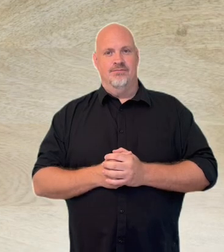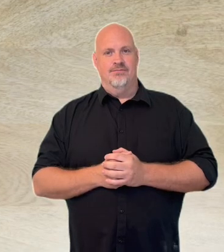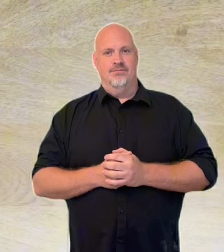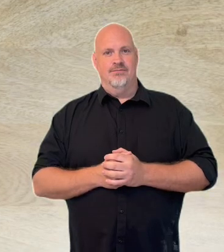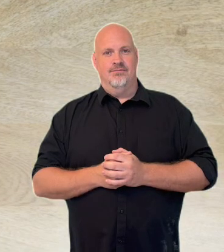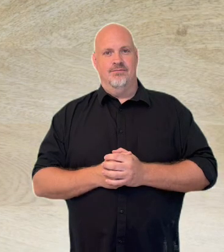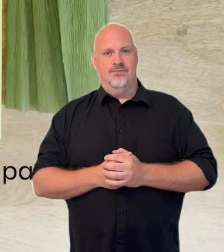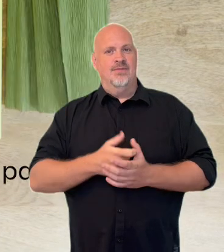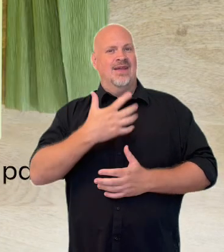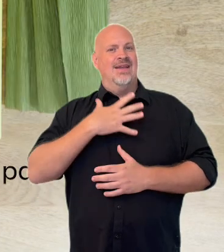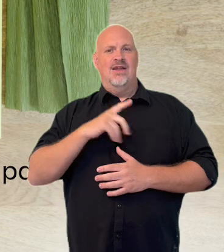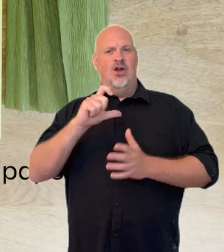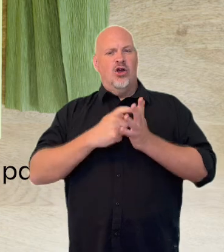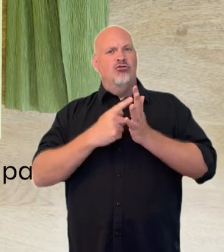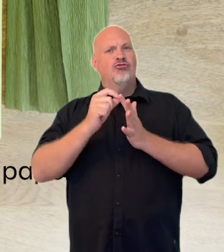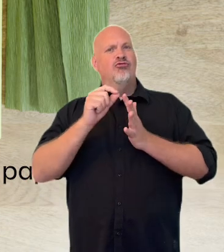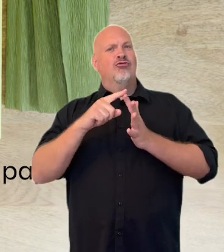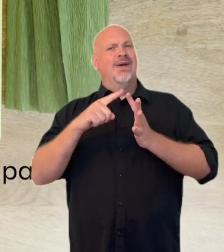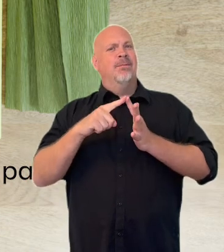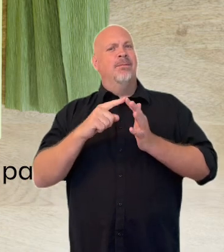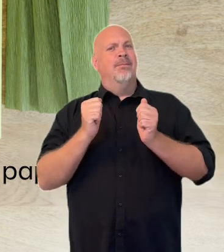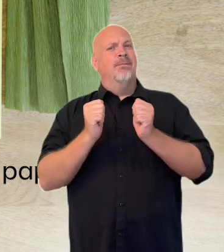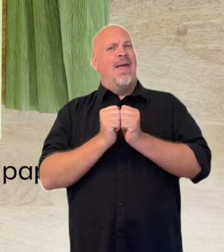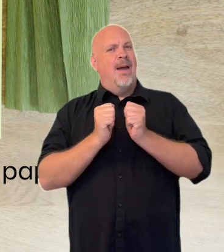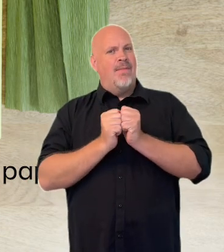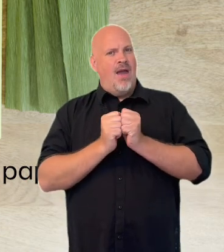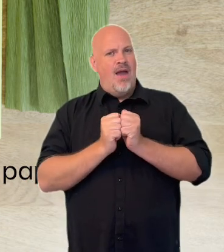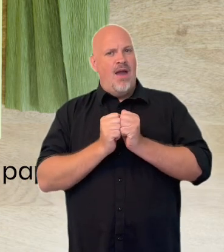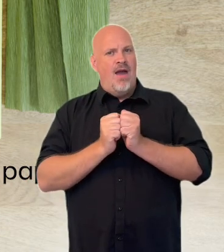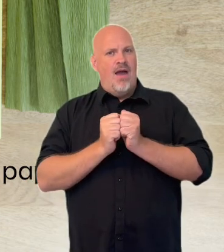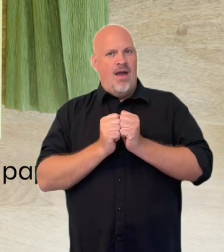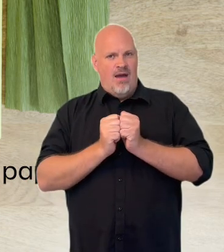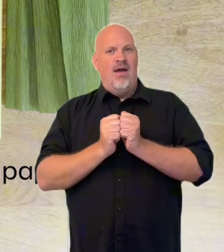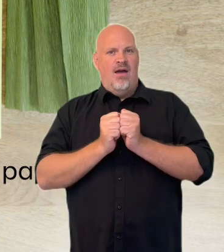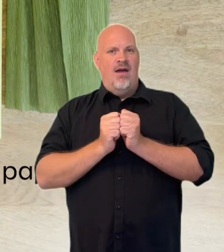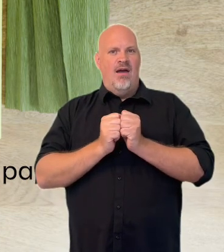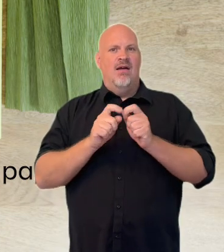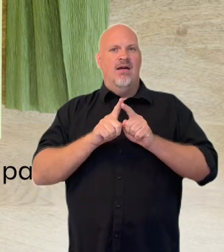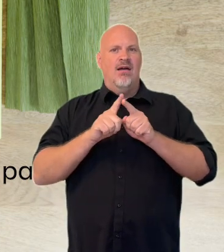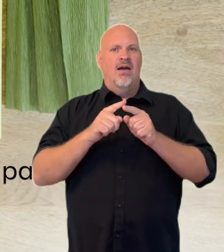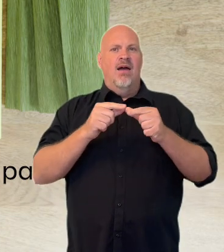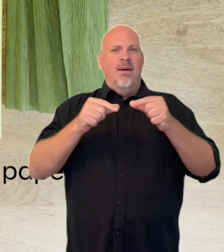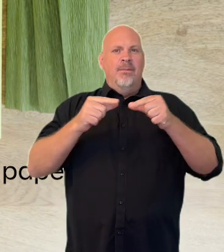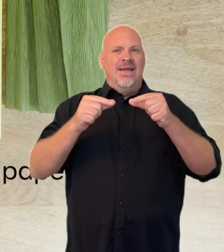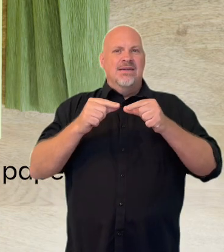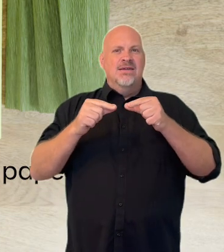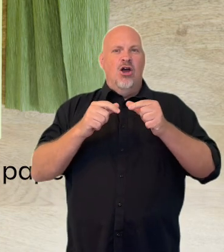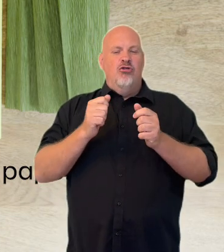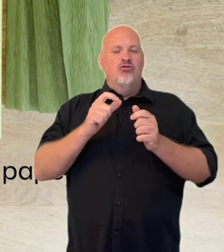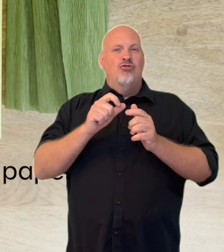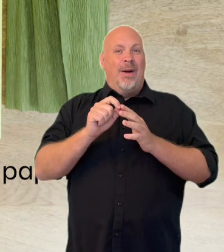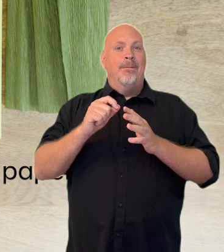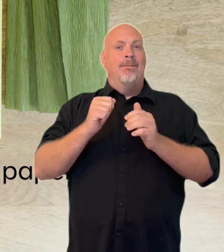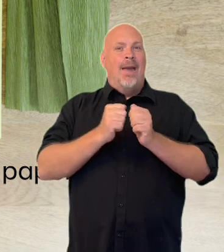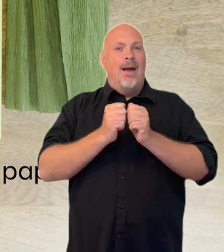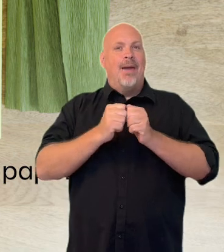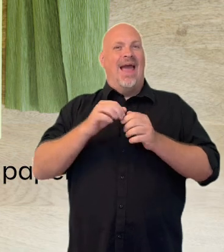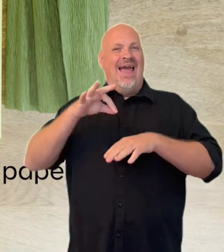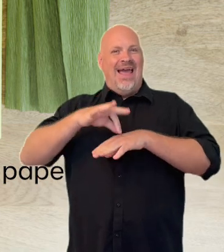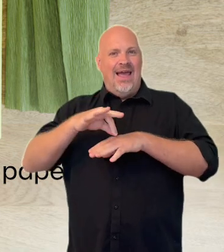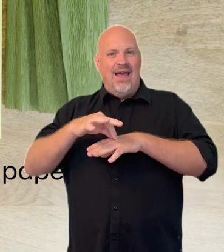You will need some crepe paper, some pieces of cut up crepe paper, inks,